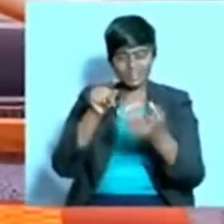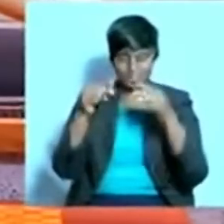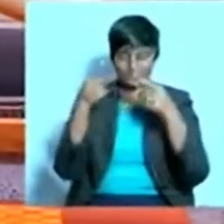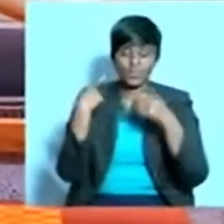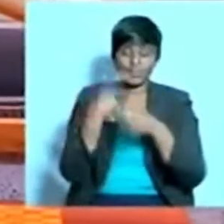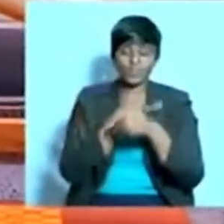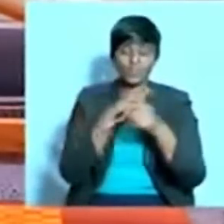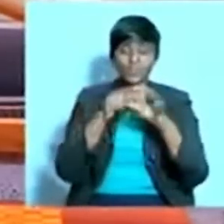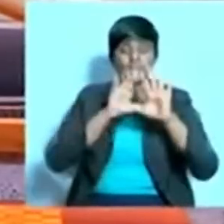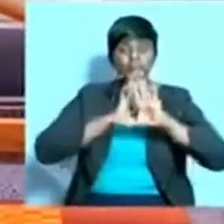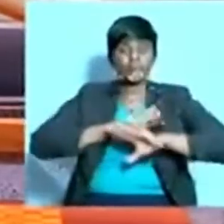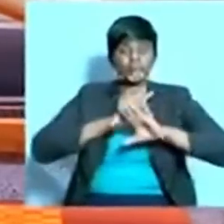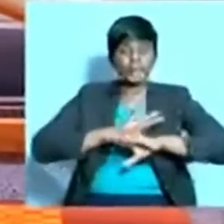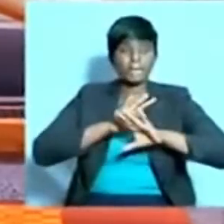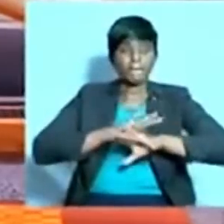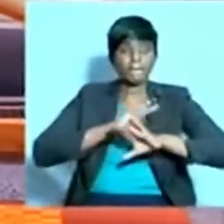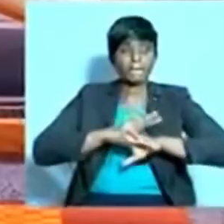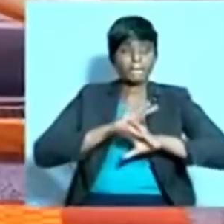House order,